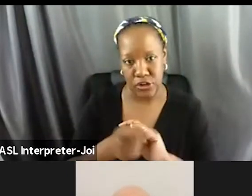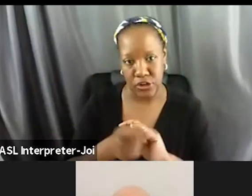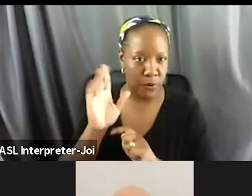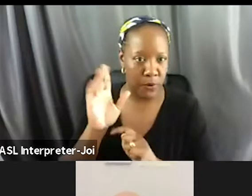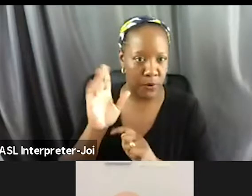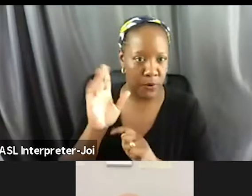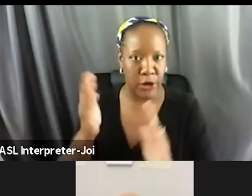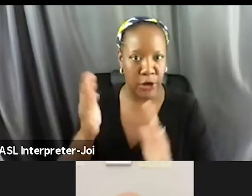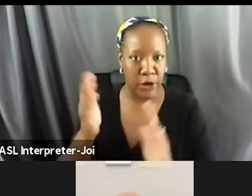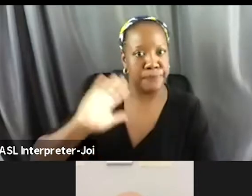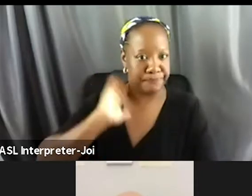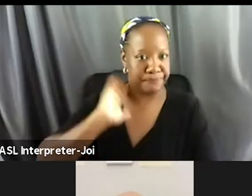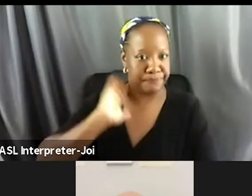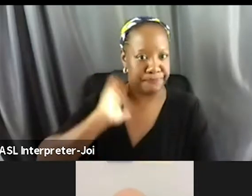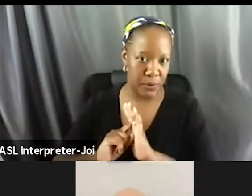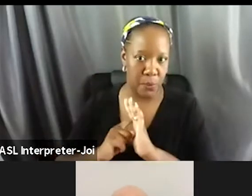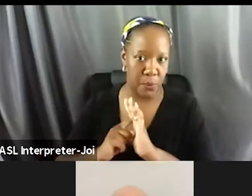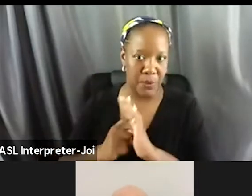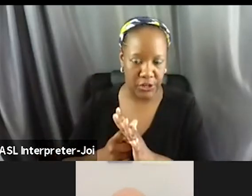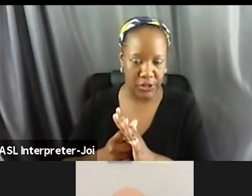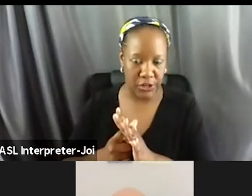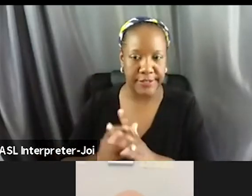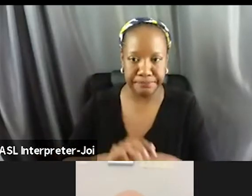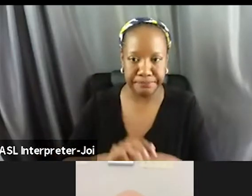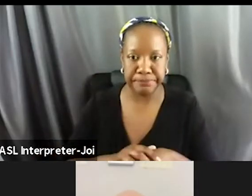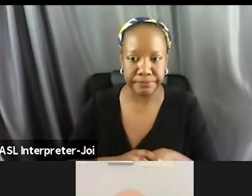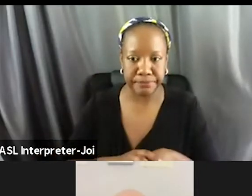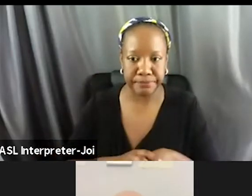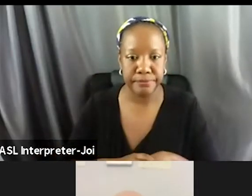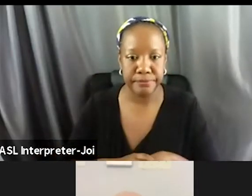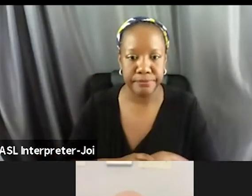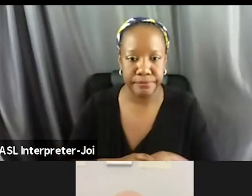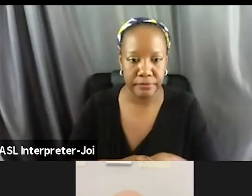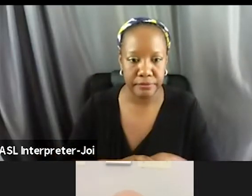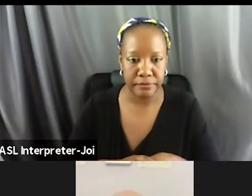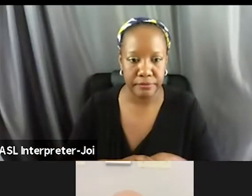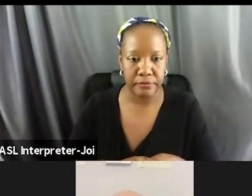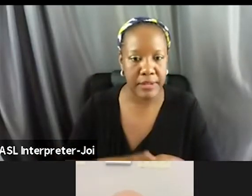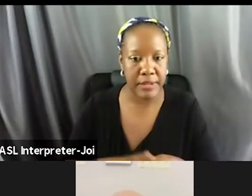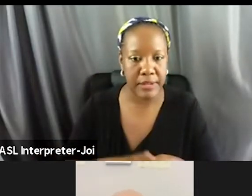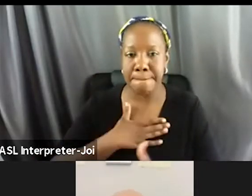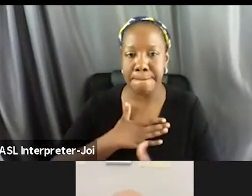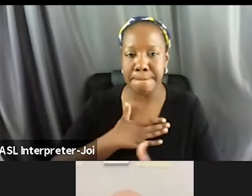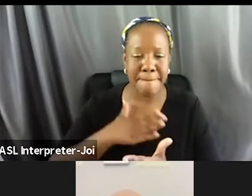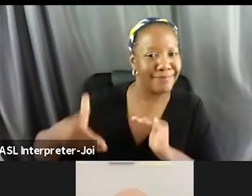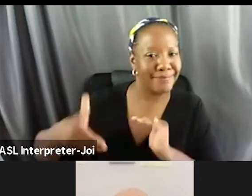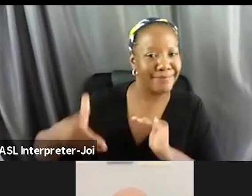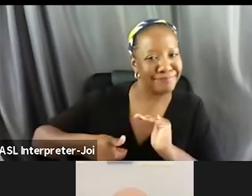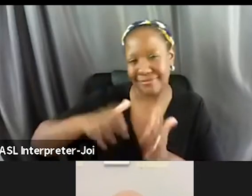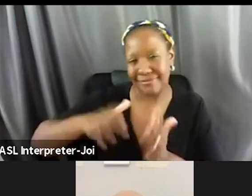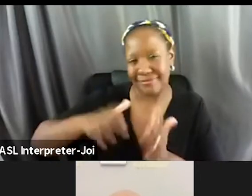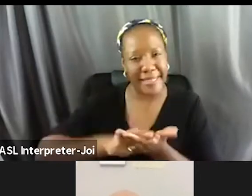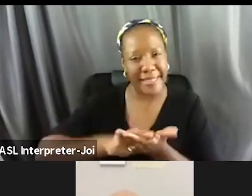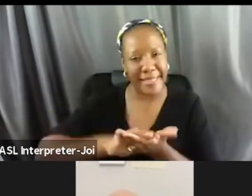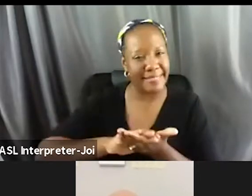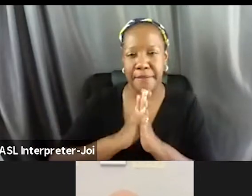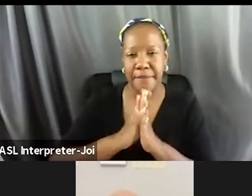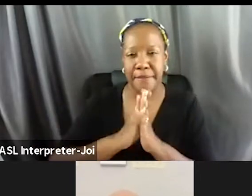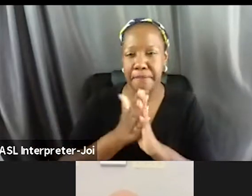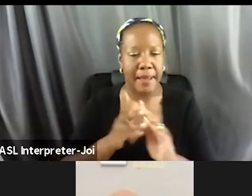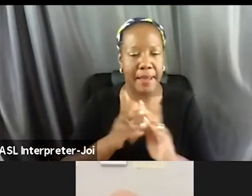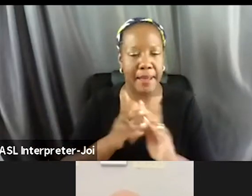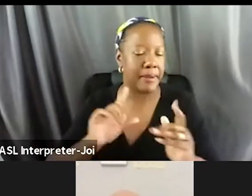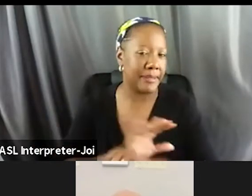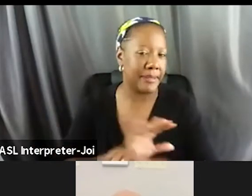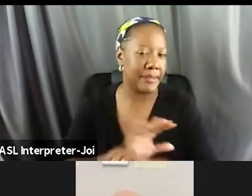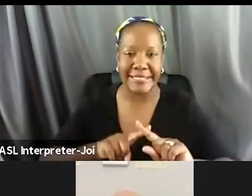My indoctrinated beliefs have become something totally different as a result of, dealing with this,